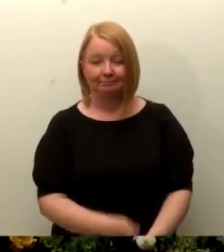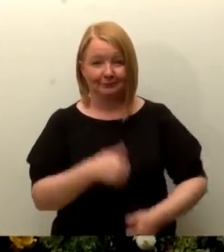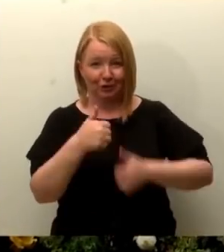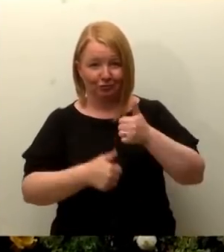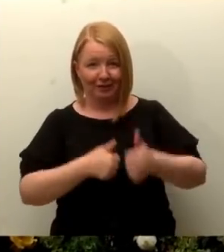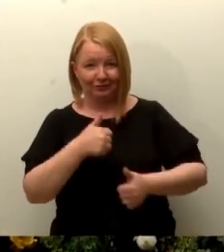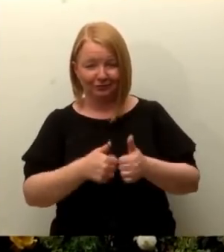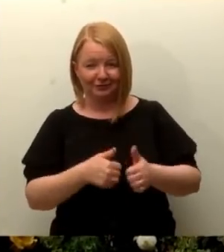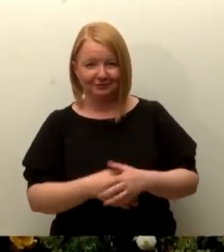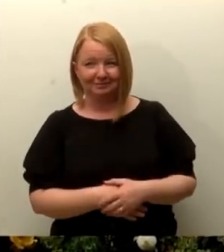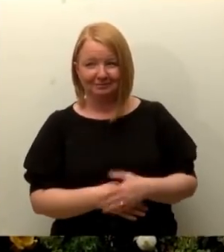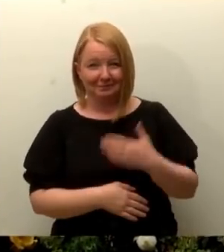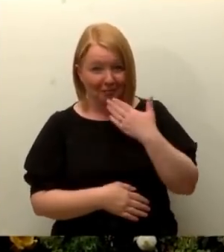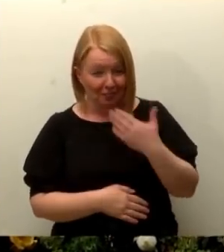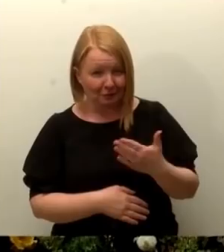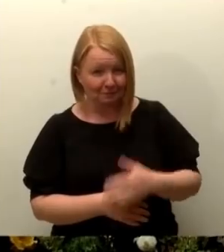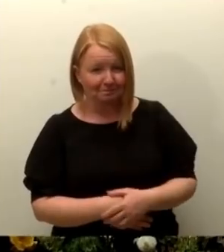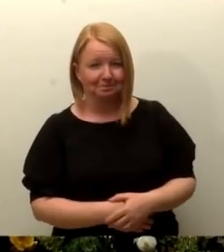Congratulations and thank you.